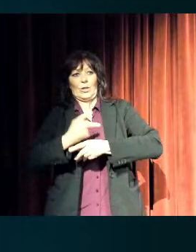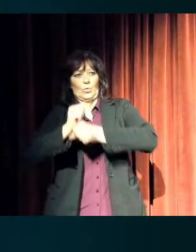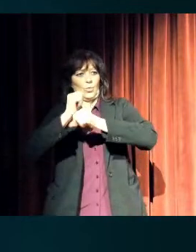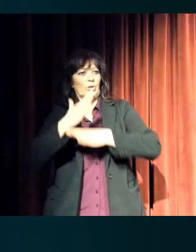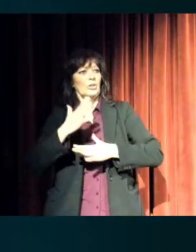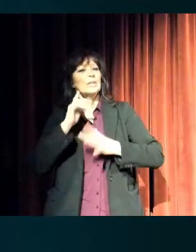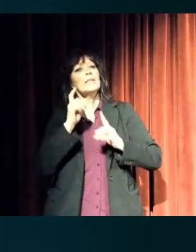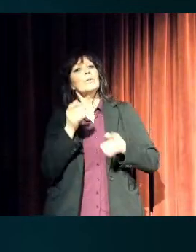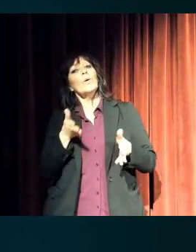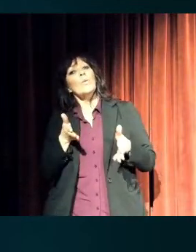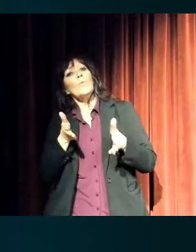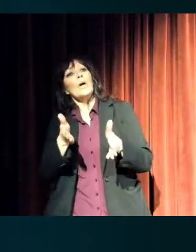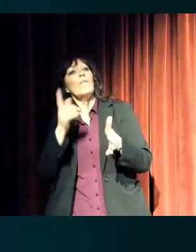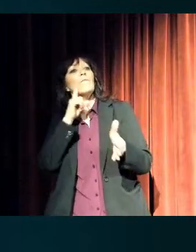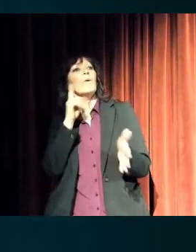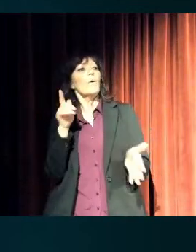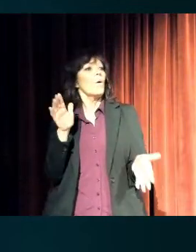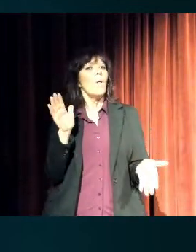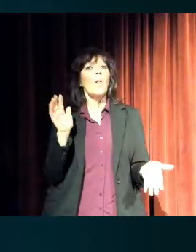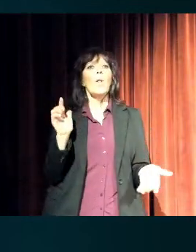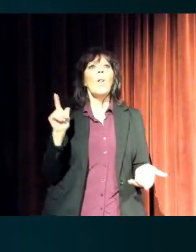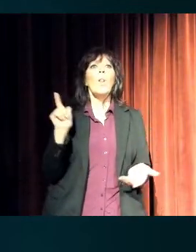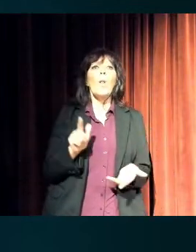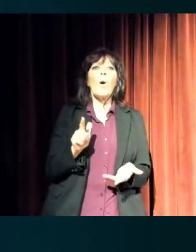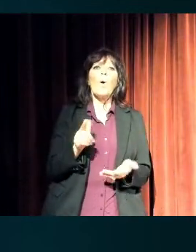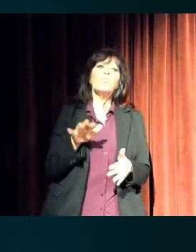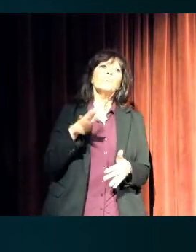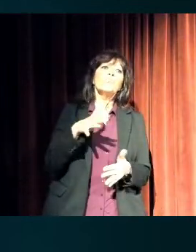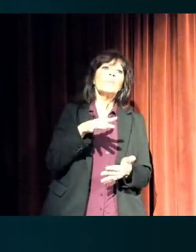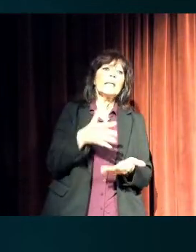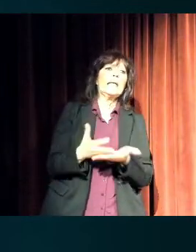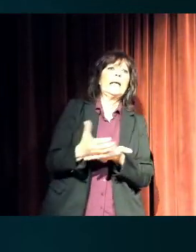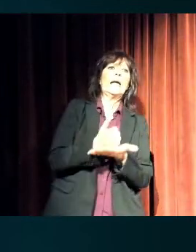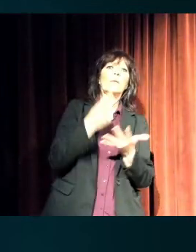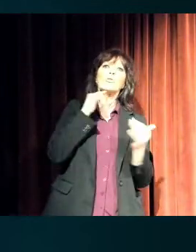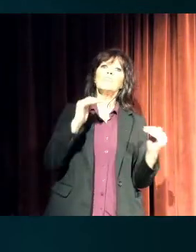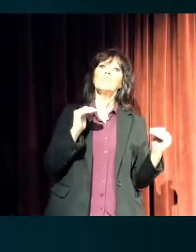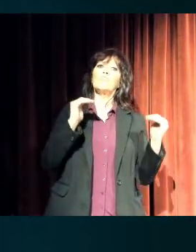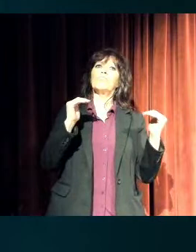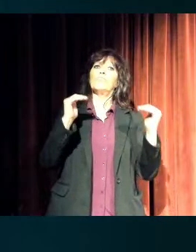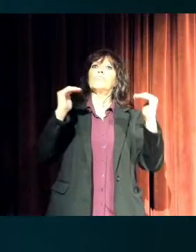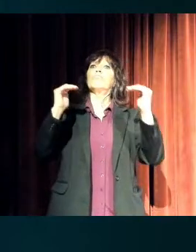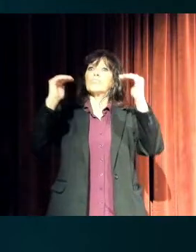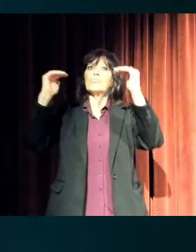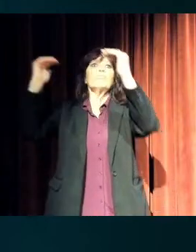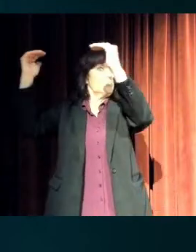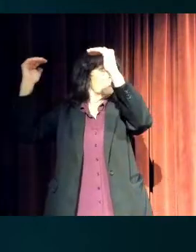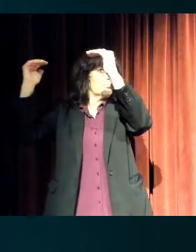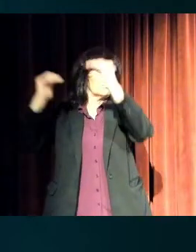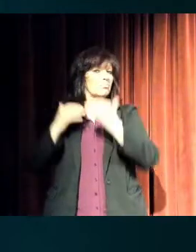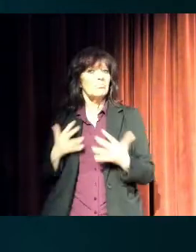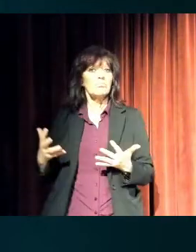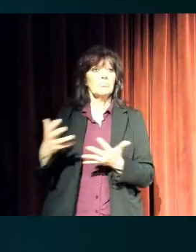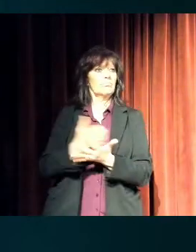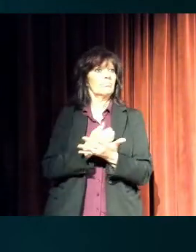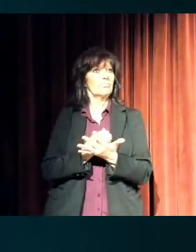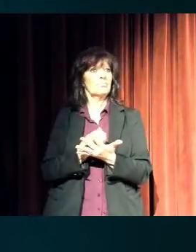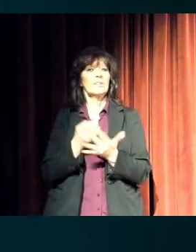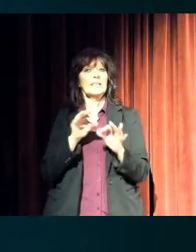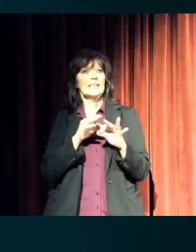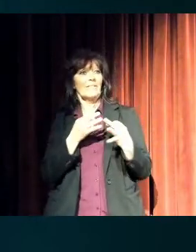provides a pathway for low and moderate income residents to advance their careers and move up the ladder